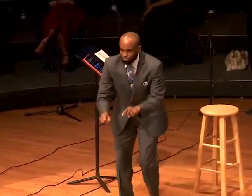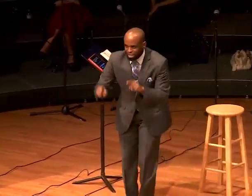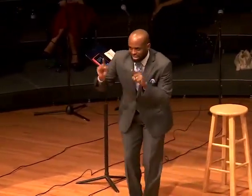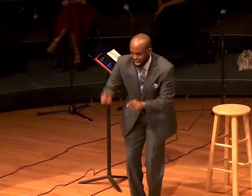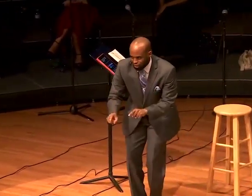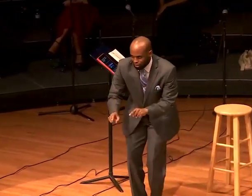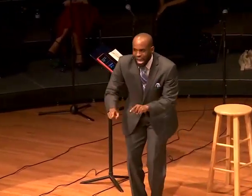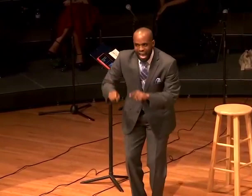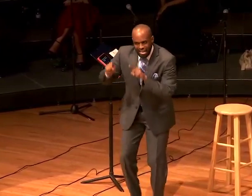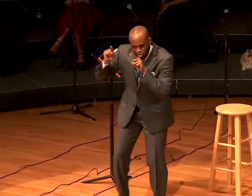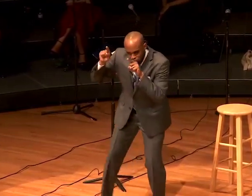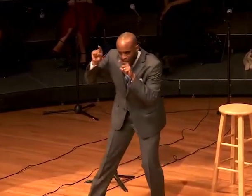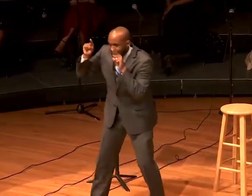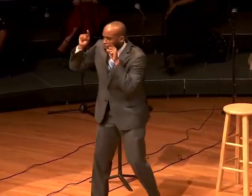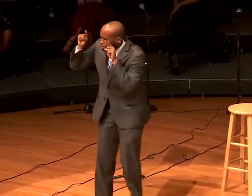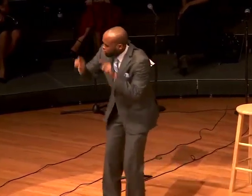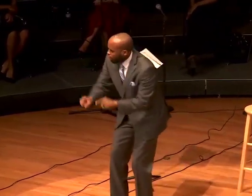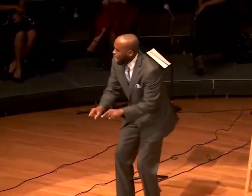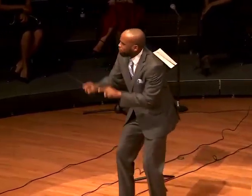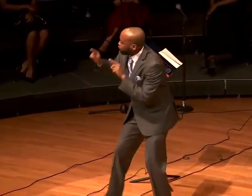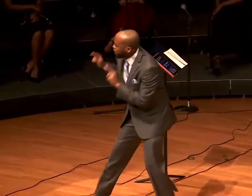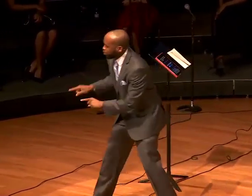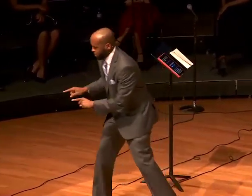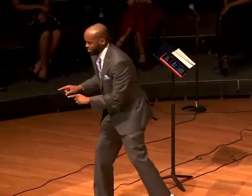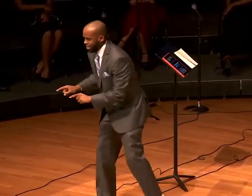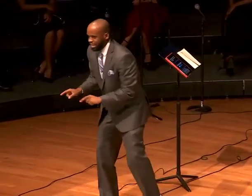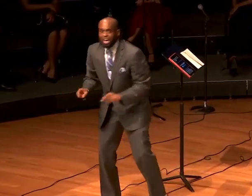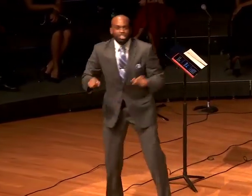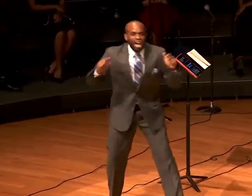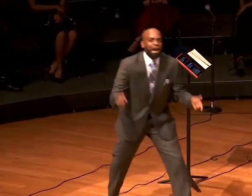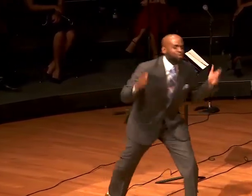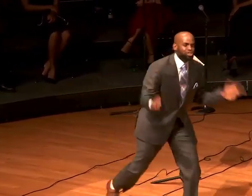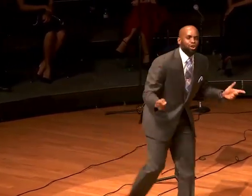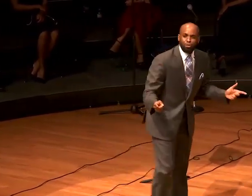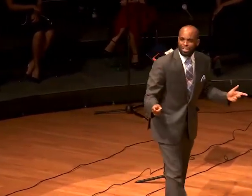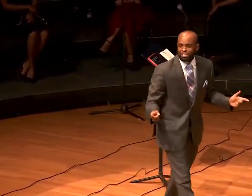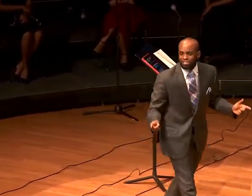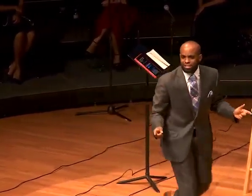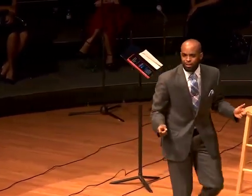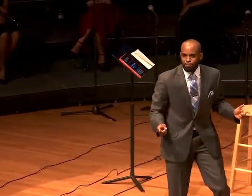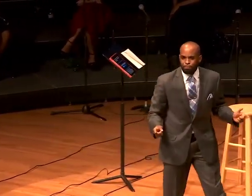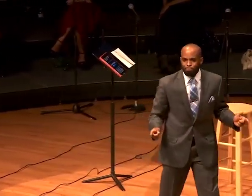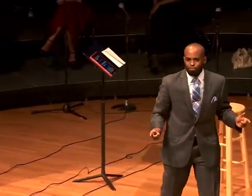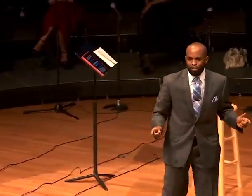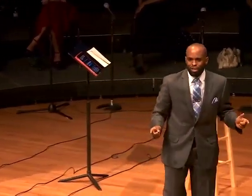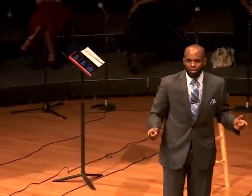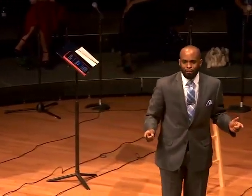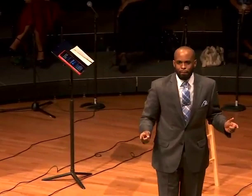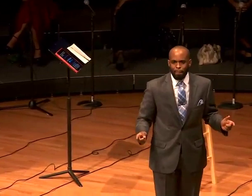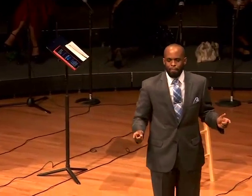to come together at a prescribed frequency to have a service.